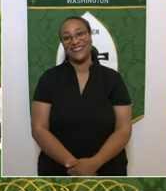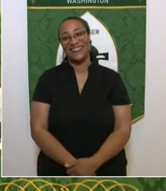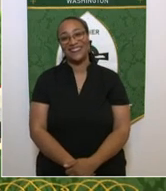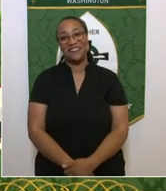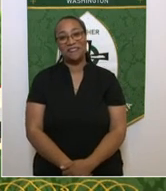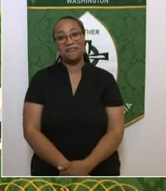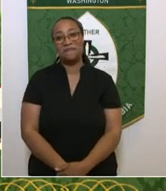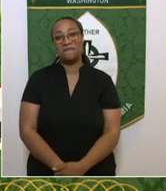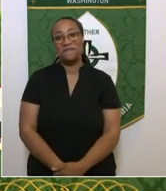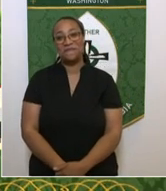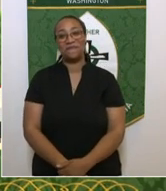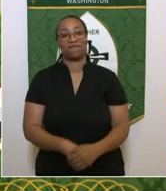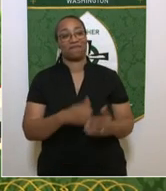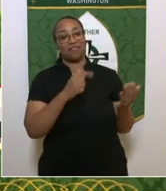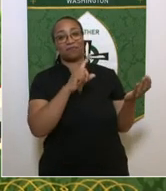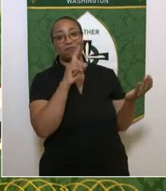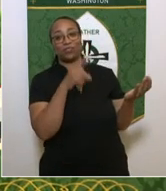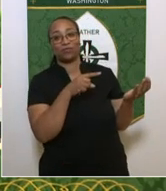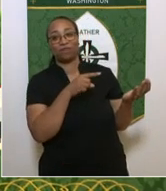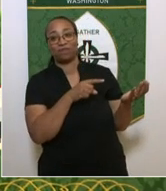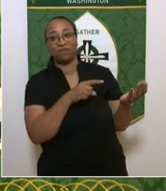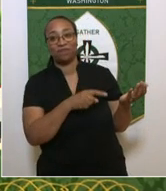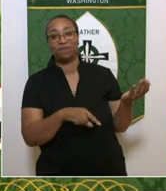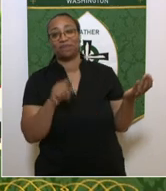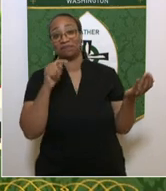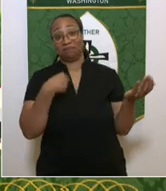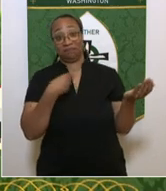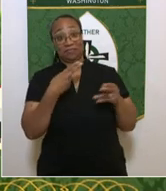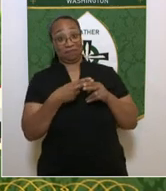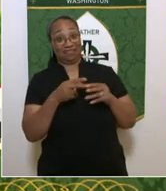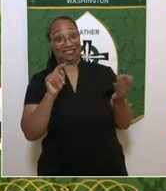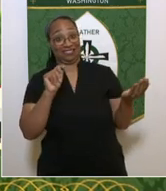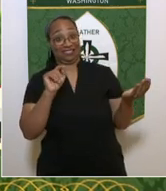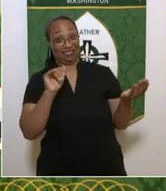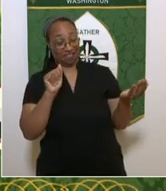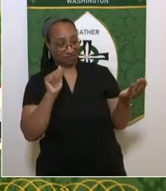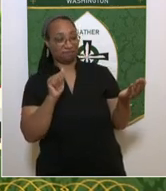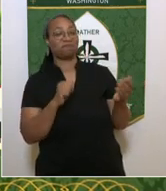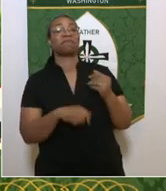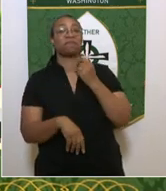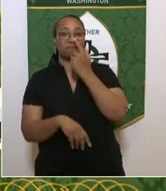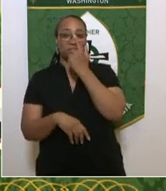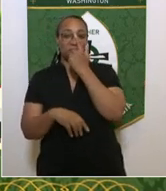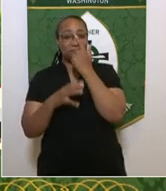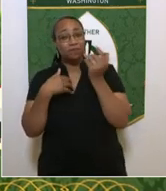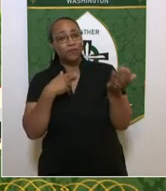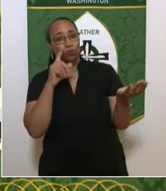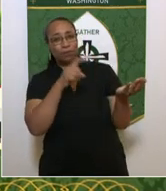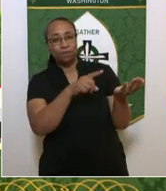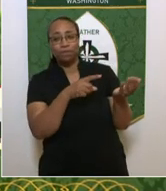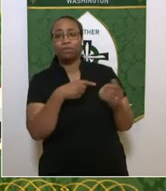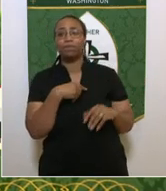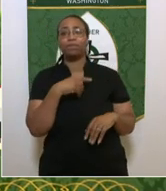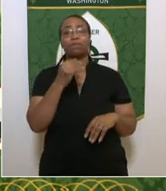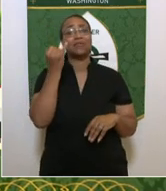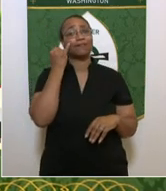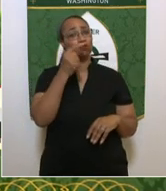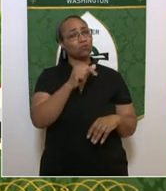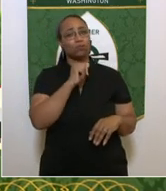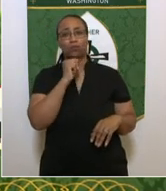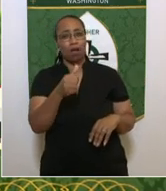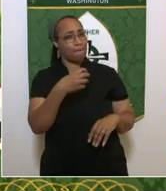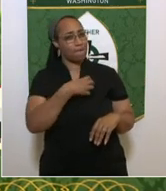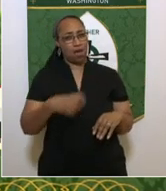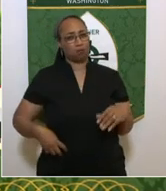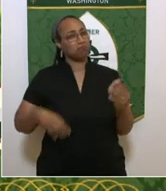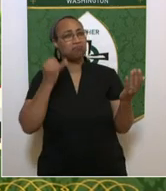My name is Pia, and my question, sorry, and my question is, if you weren't the mayor, what job would you want? If